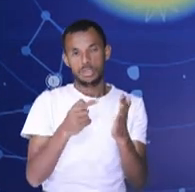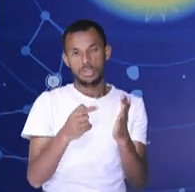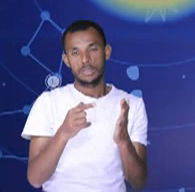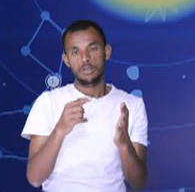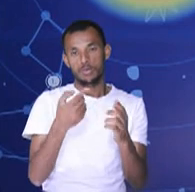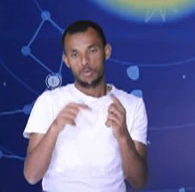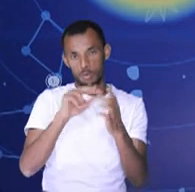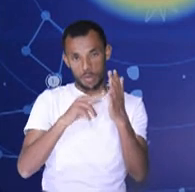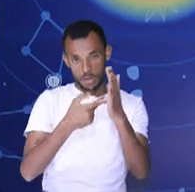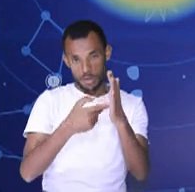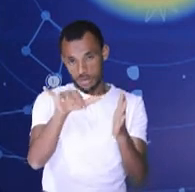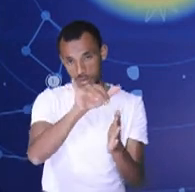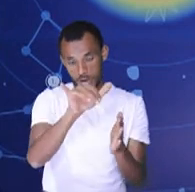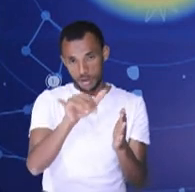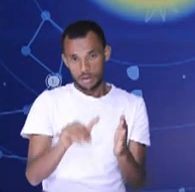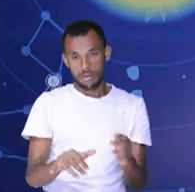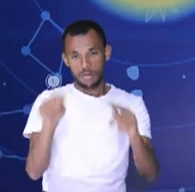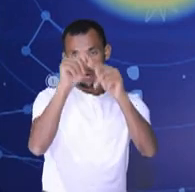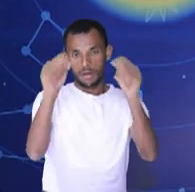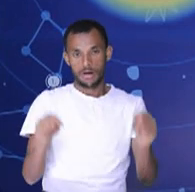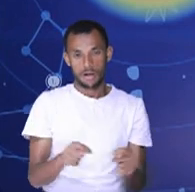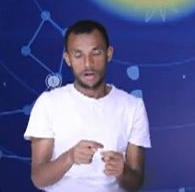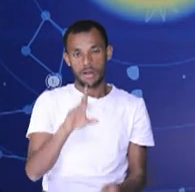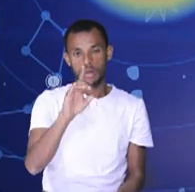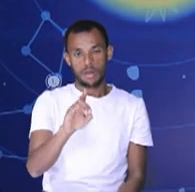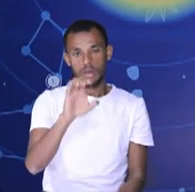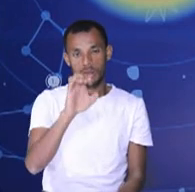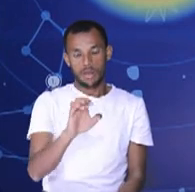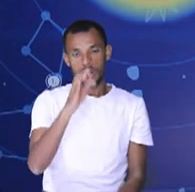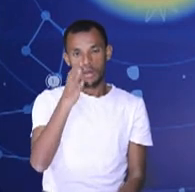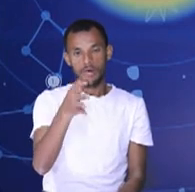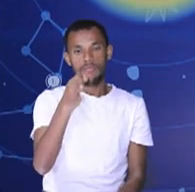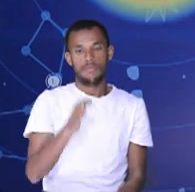mean similar. Triangle DEF.